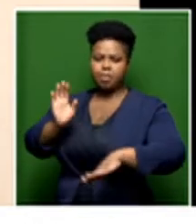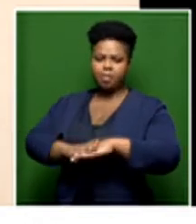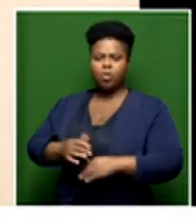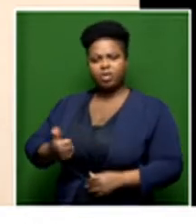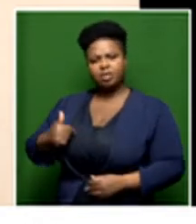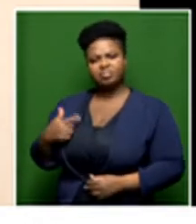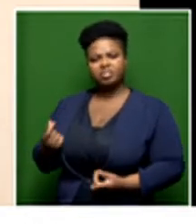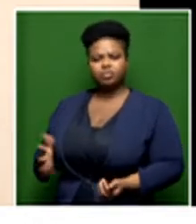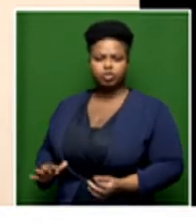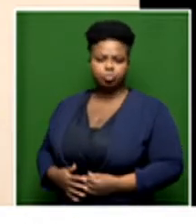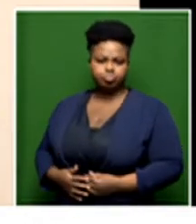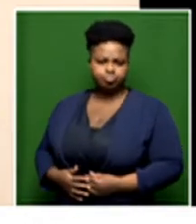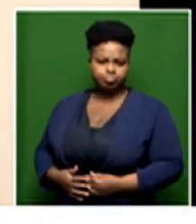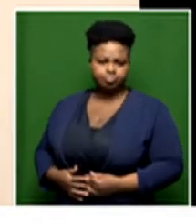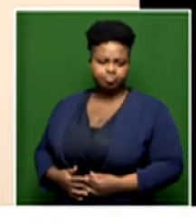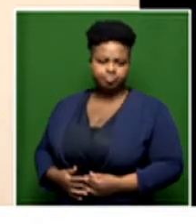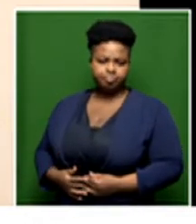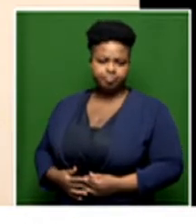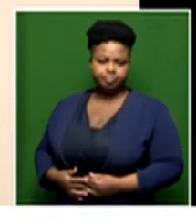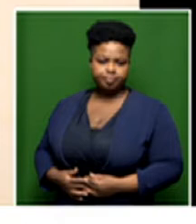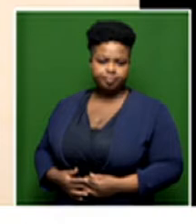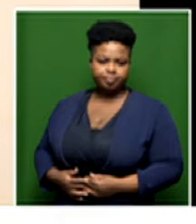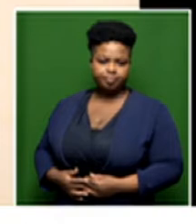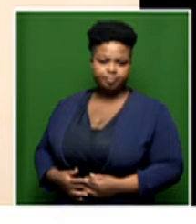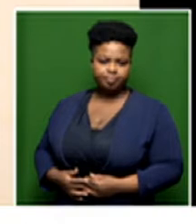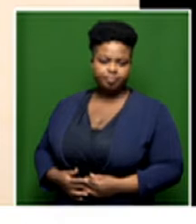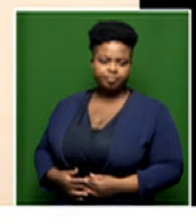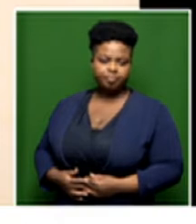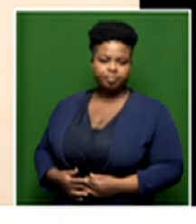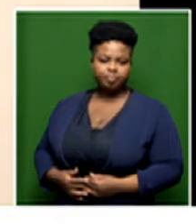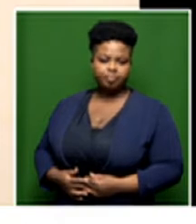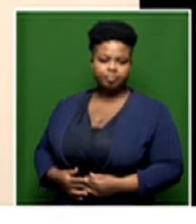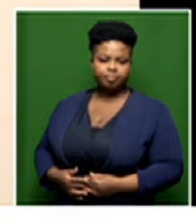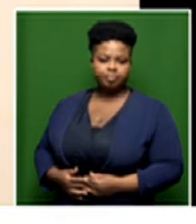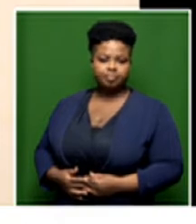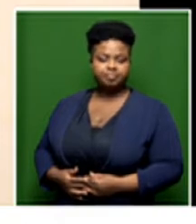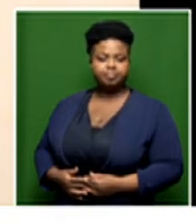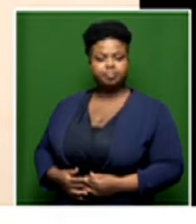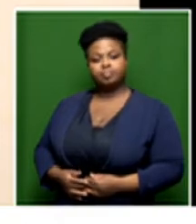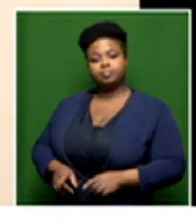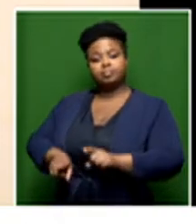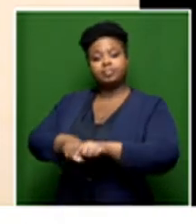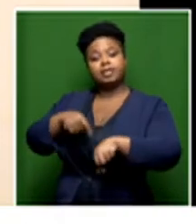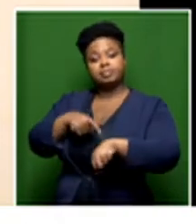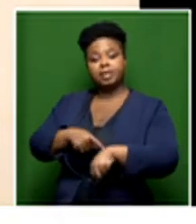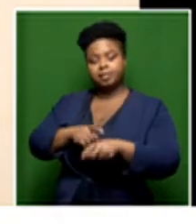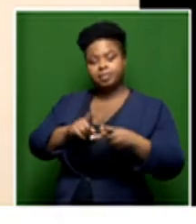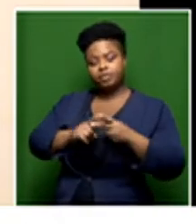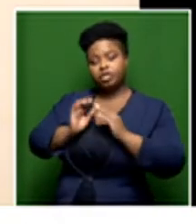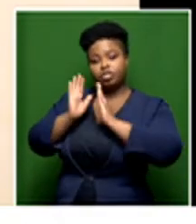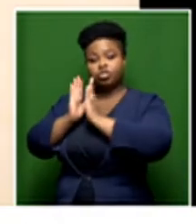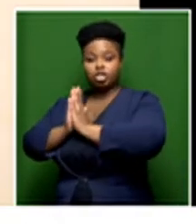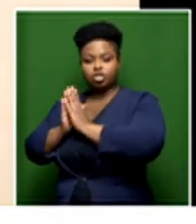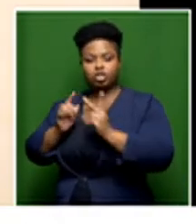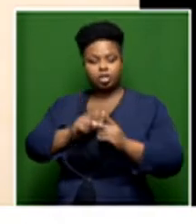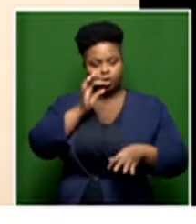have. And she also challenged the church and the political hierarchy